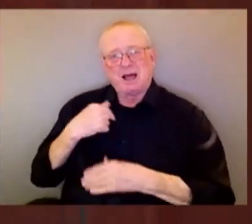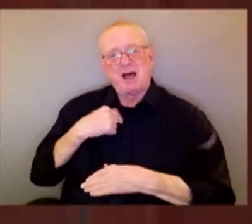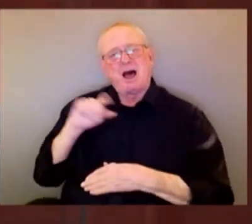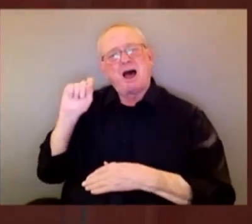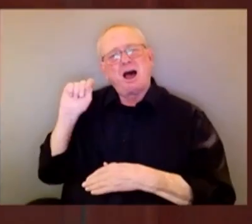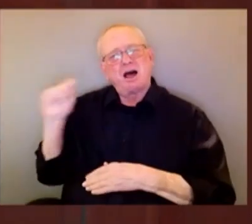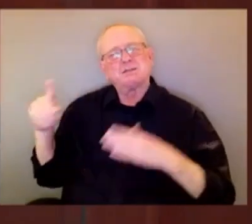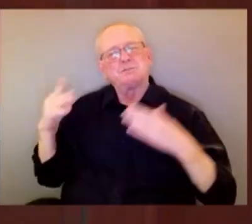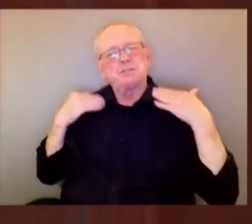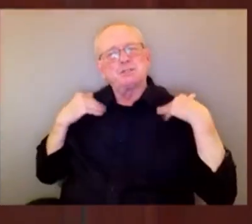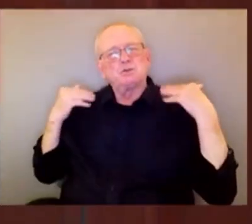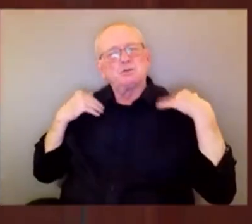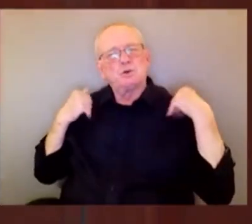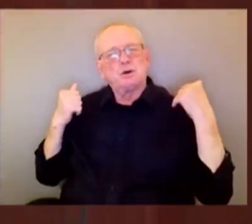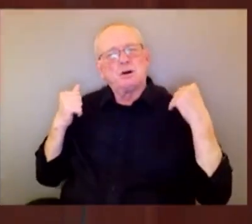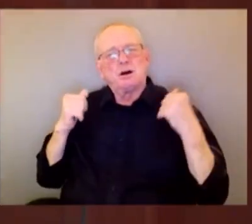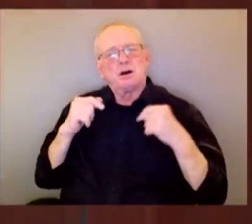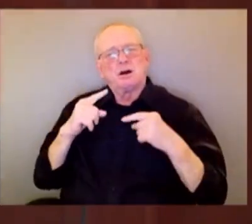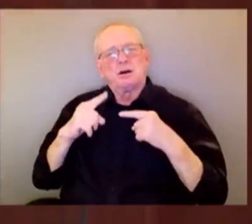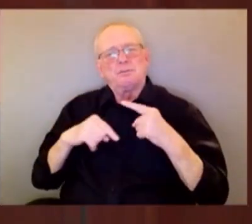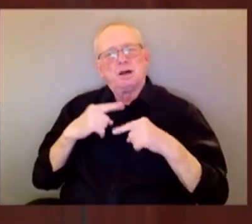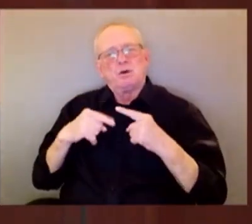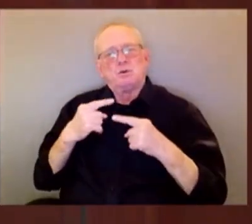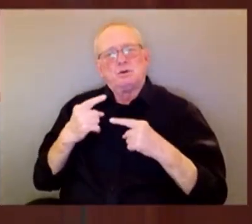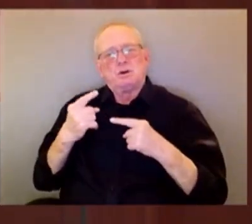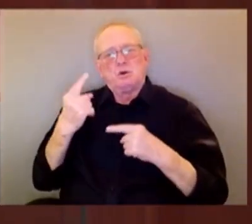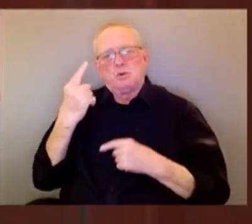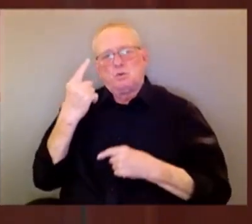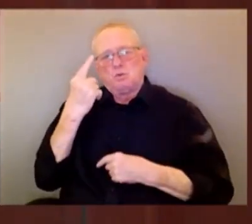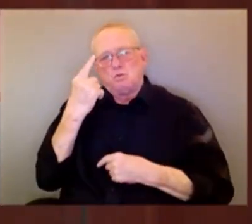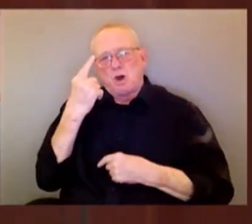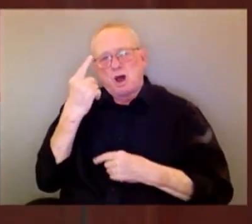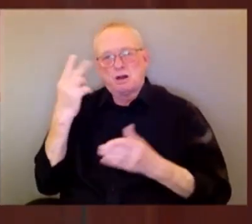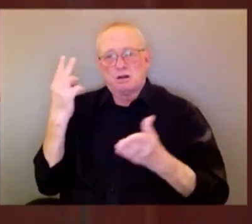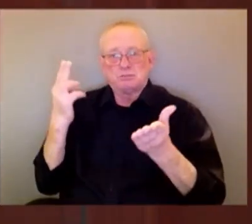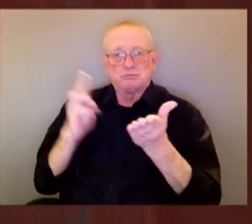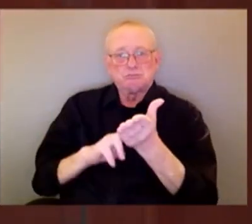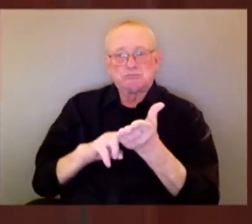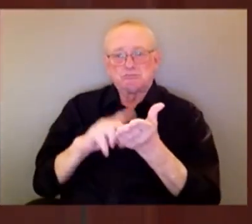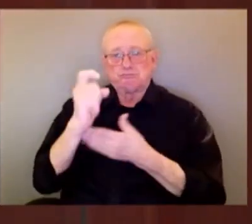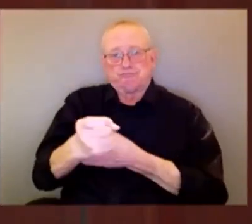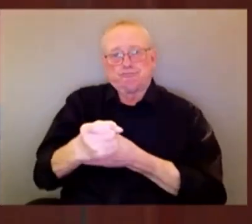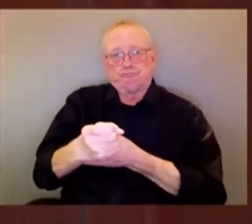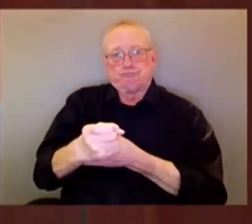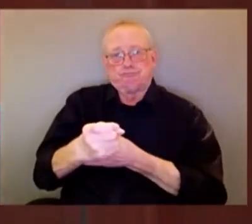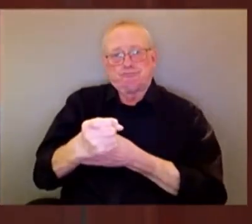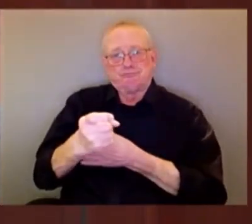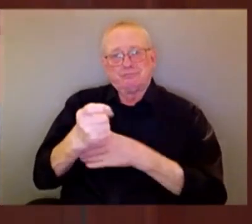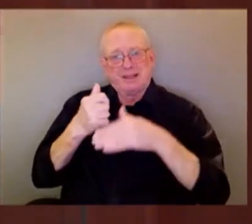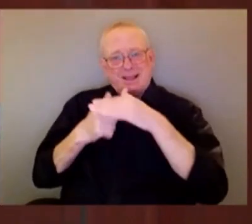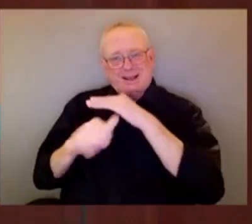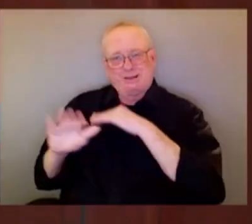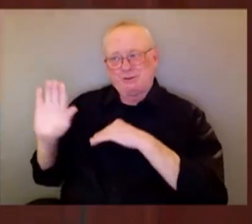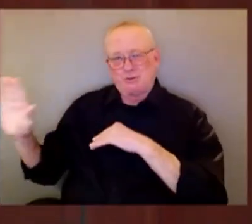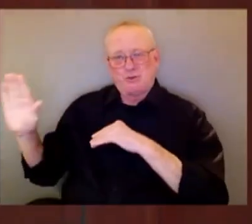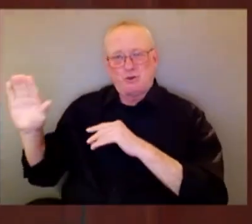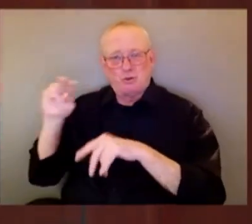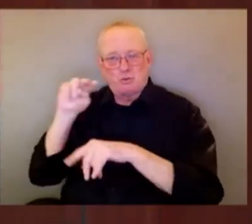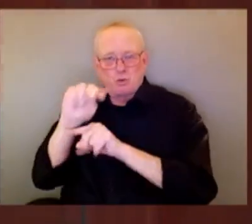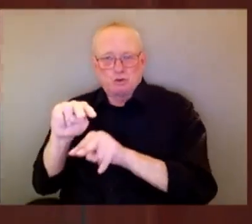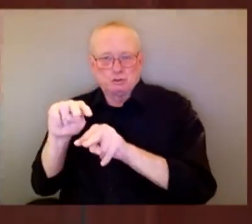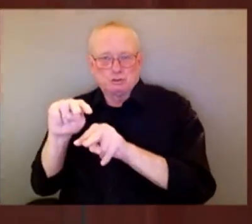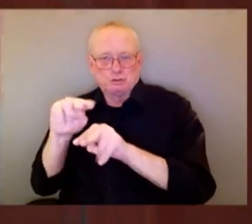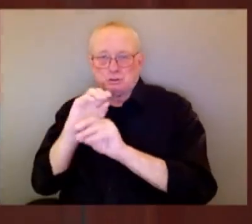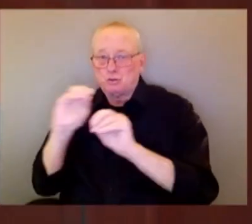under his tenure as Minister of Addictions and Mental Health, but I did not get an answer. So I will ask again, to the Minister, was